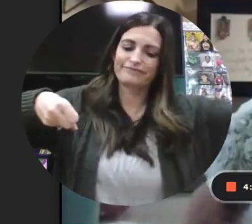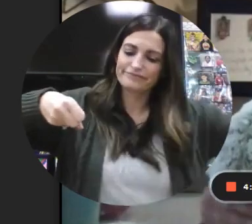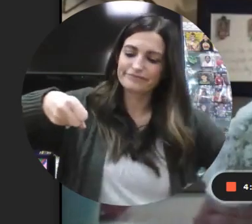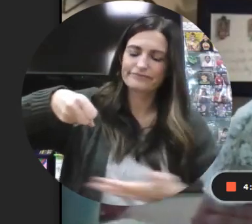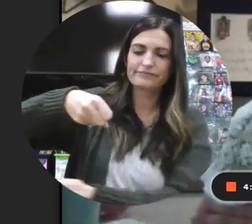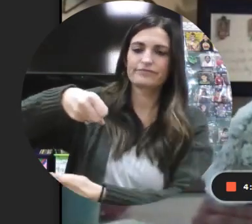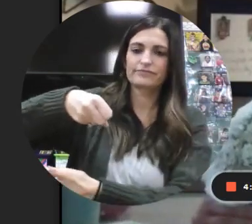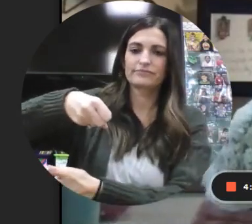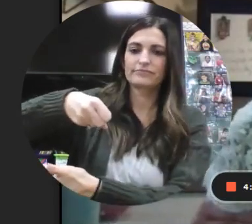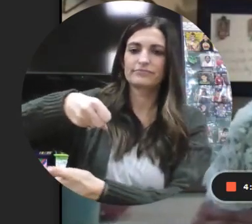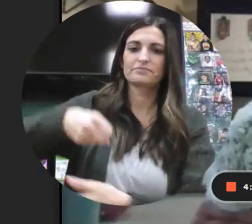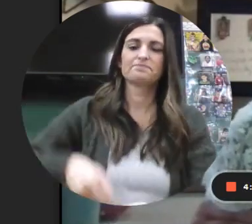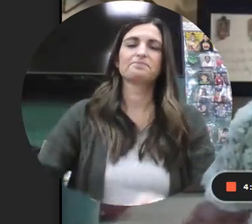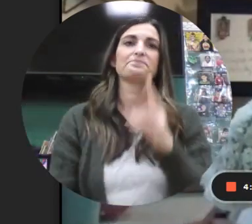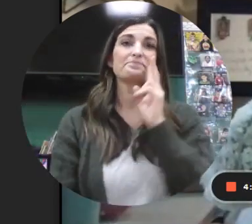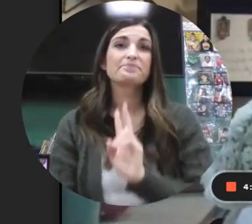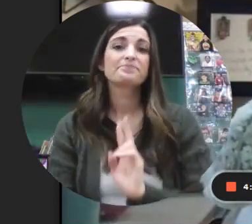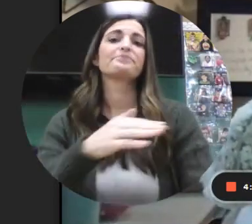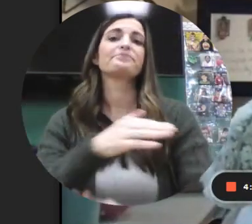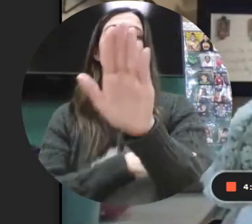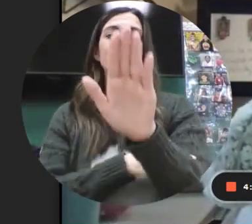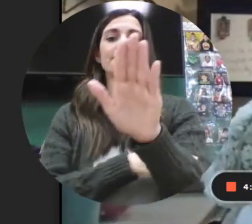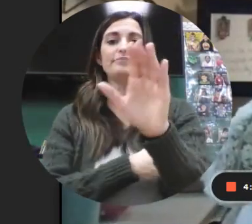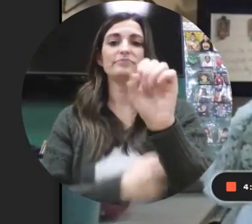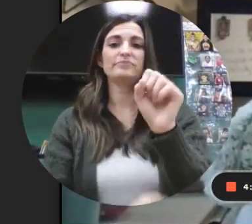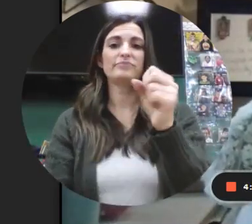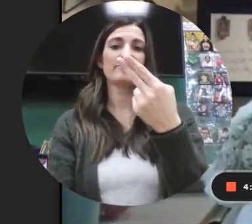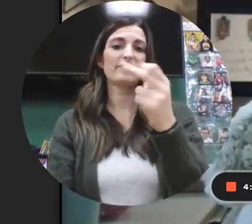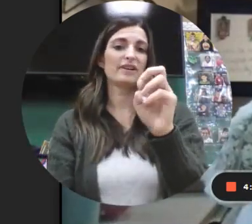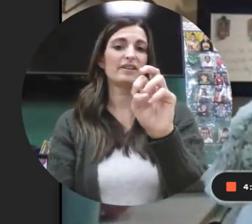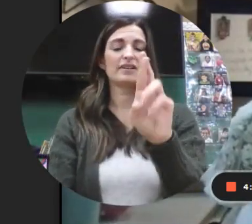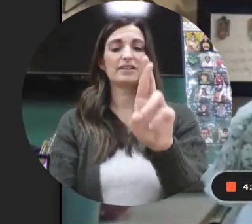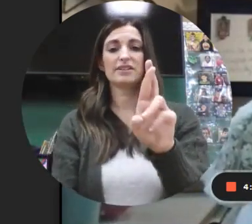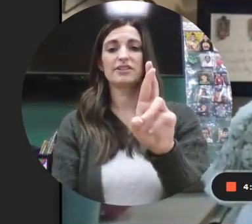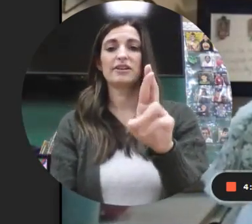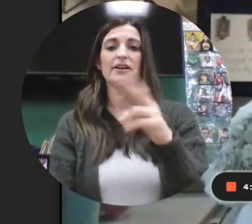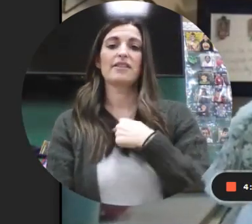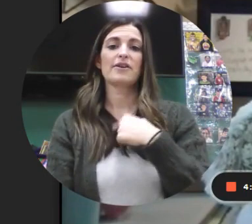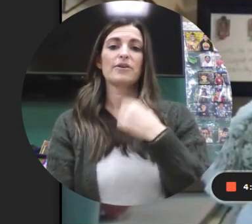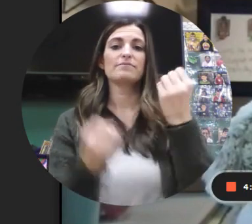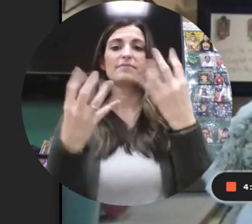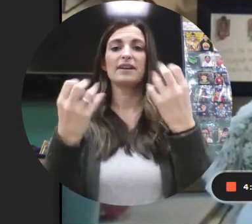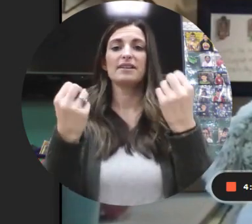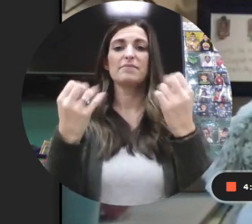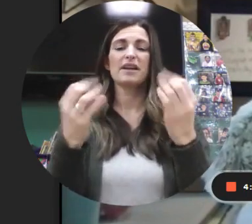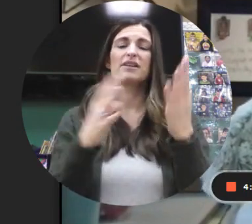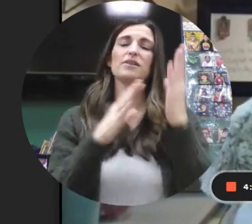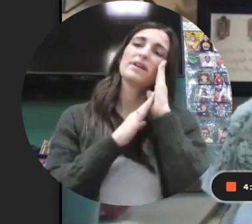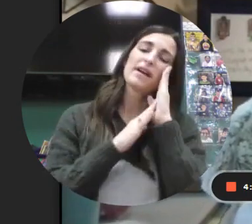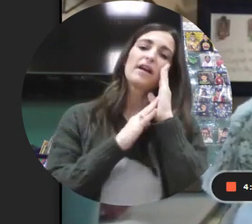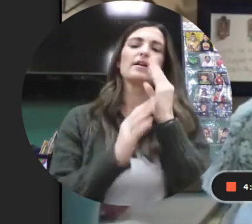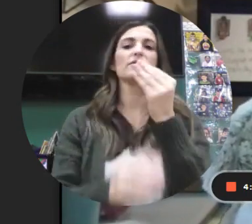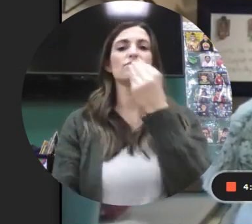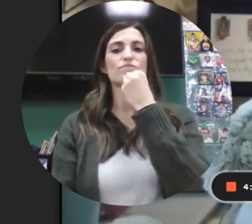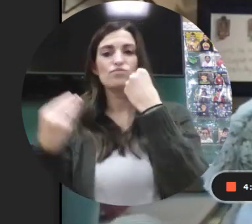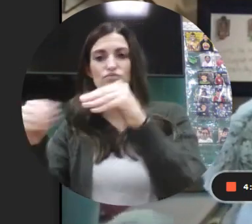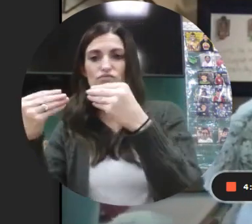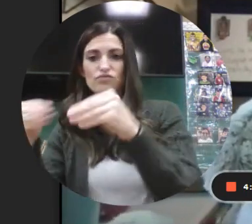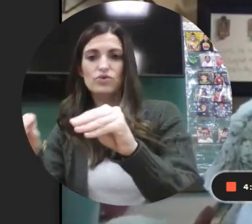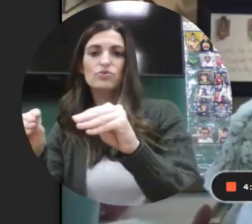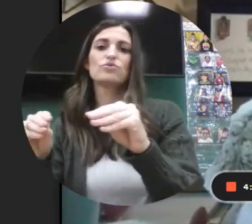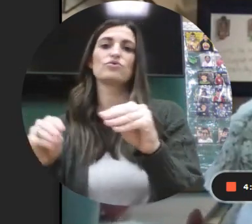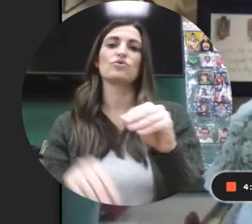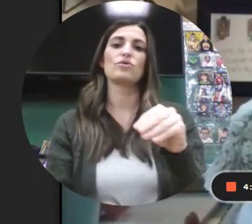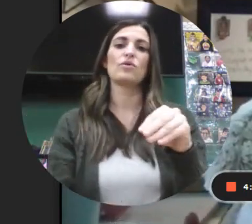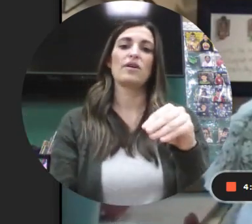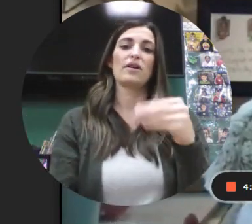orange puffy chairs. There were colorful displays of leashes and collars, pet beds, and bags of food for sale. Soft music was playing,